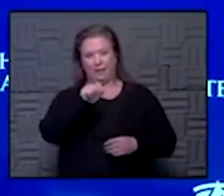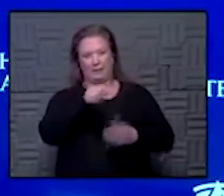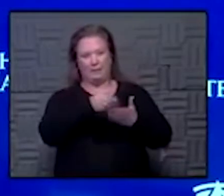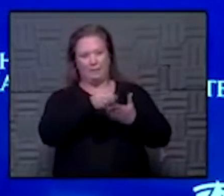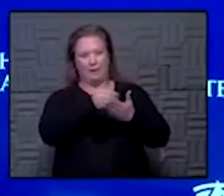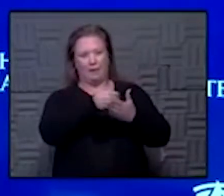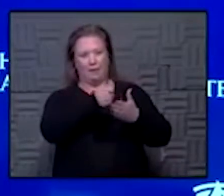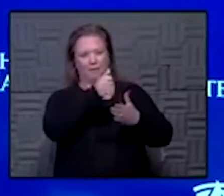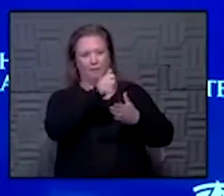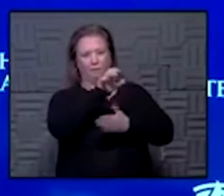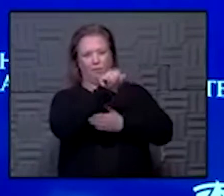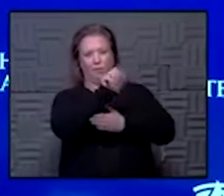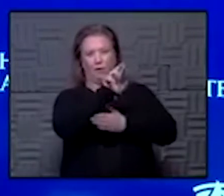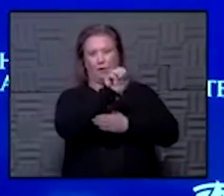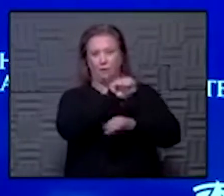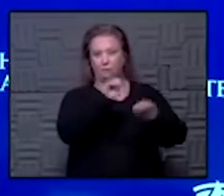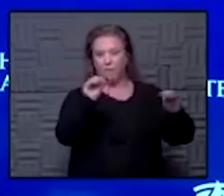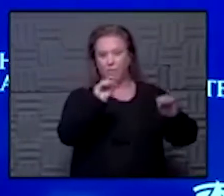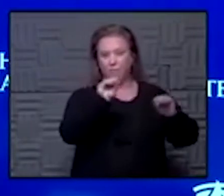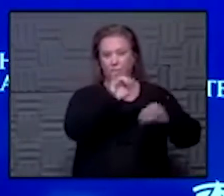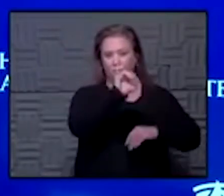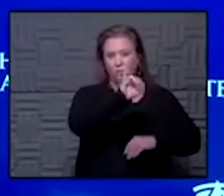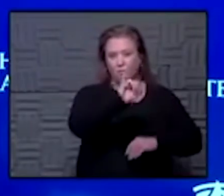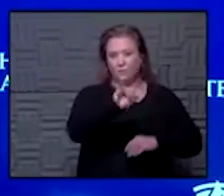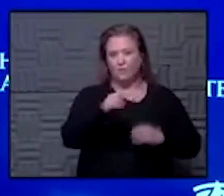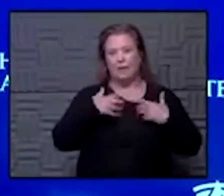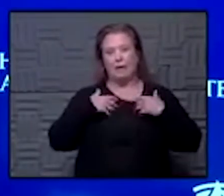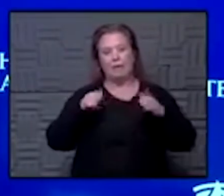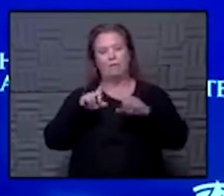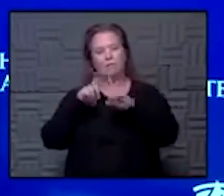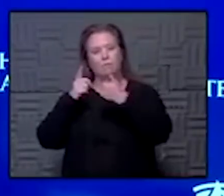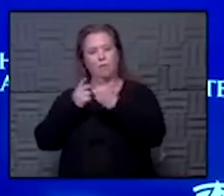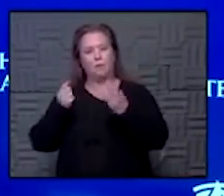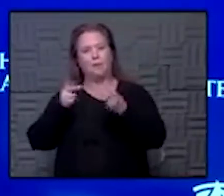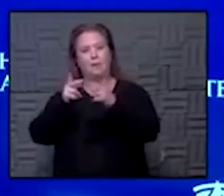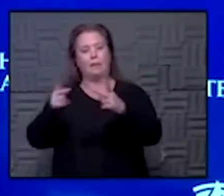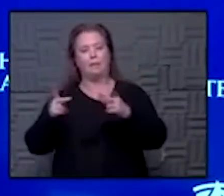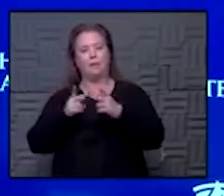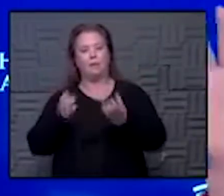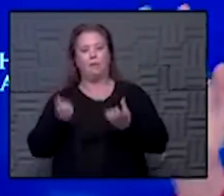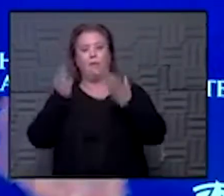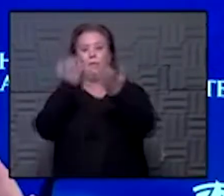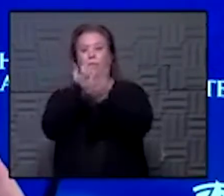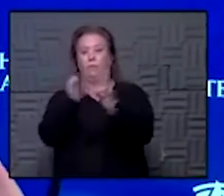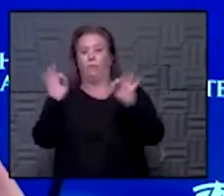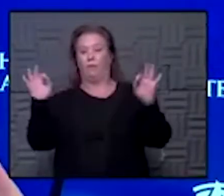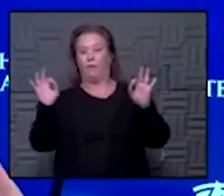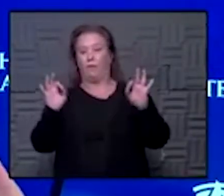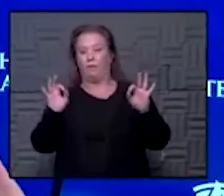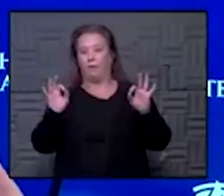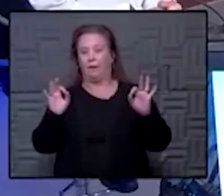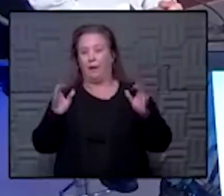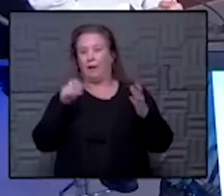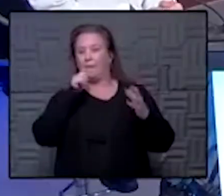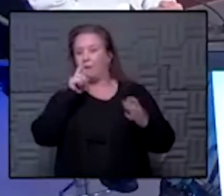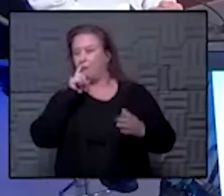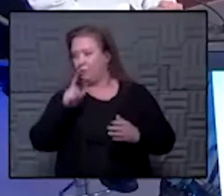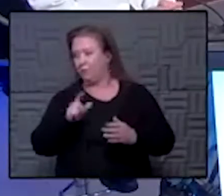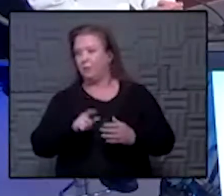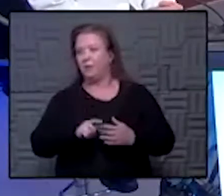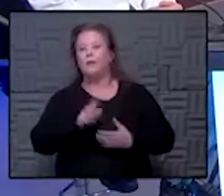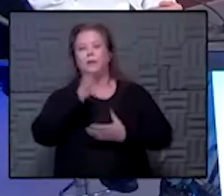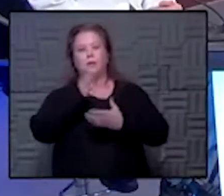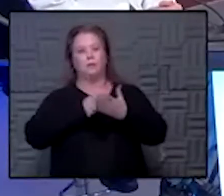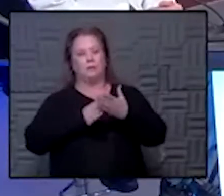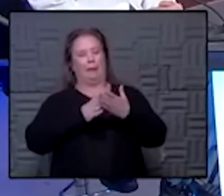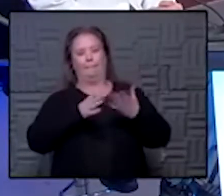Act if you're uninsured, and health departments a lot of places are offering them free. Correct me if I'm wrong. Yeah, I think there are subsidies.